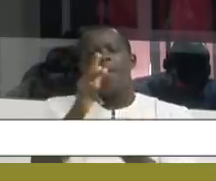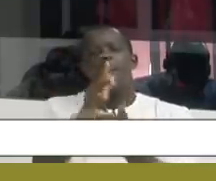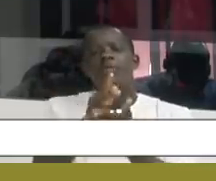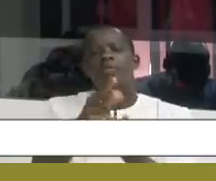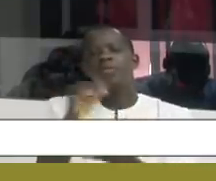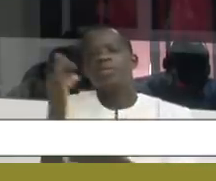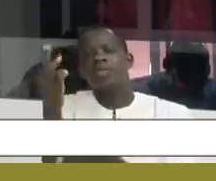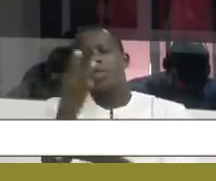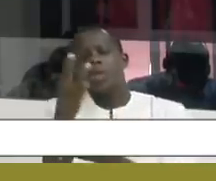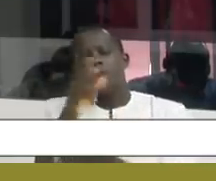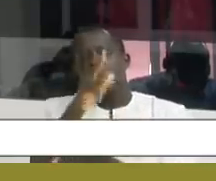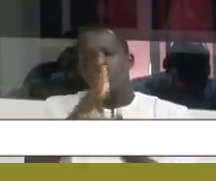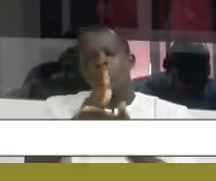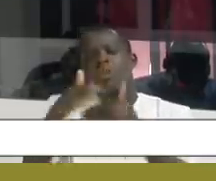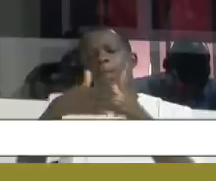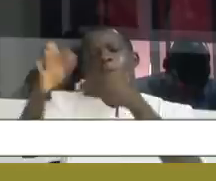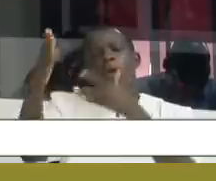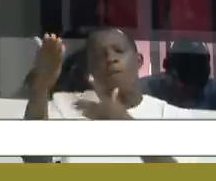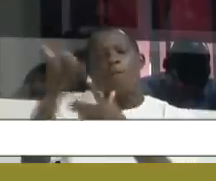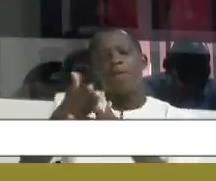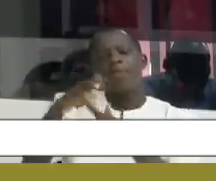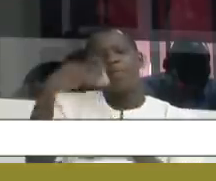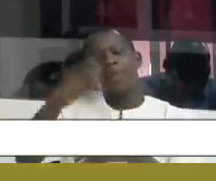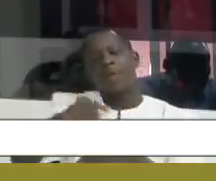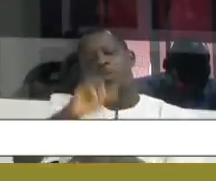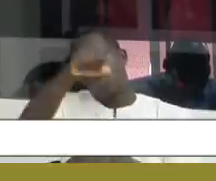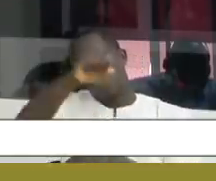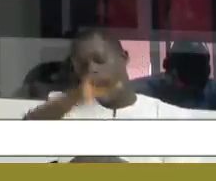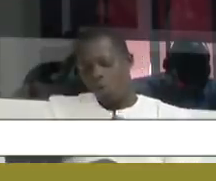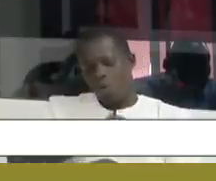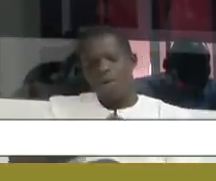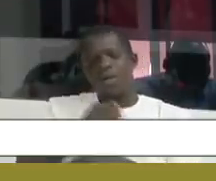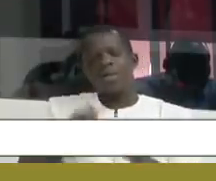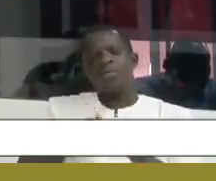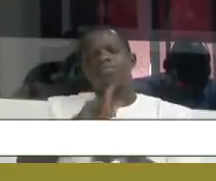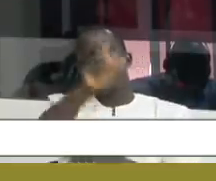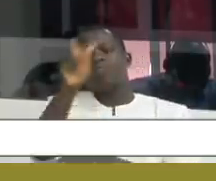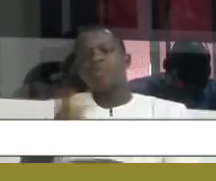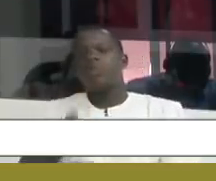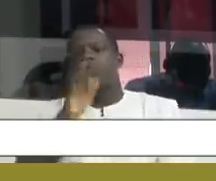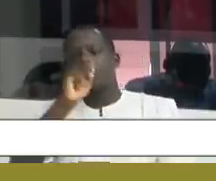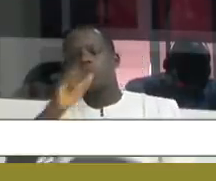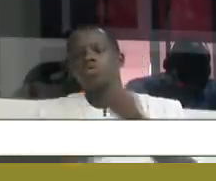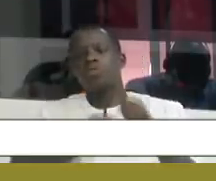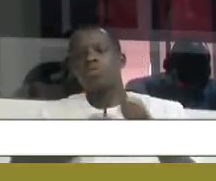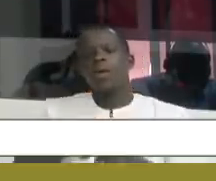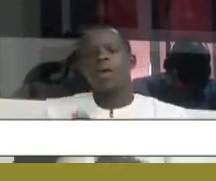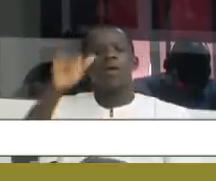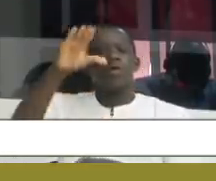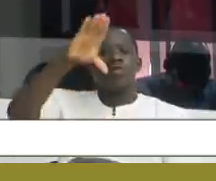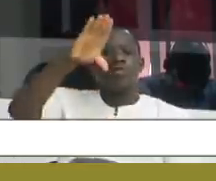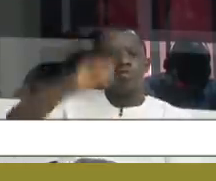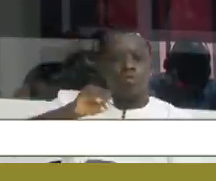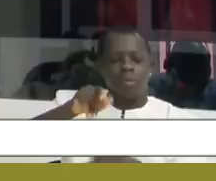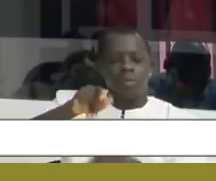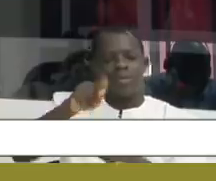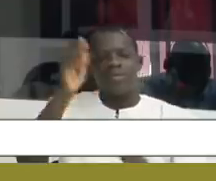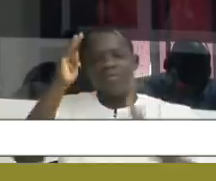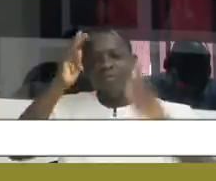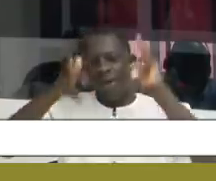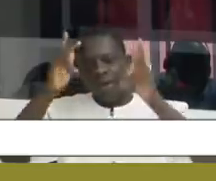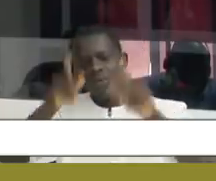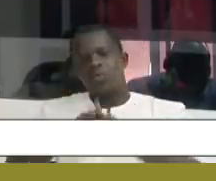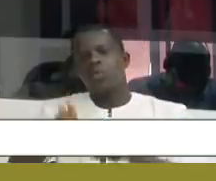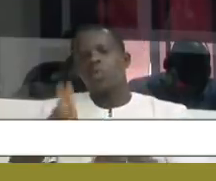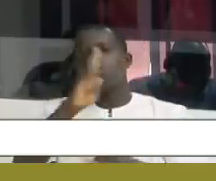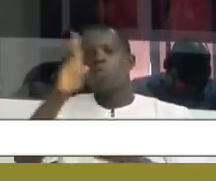more believable than the evidence of the person who is accused of having committed the violation, who